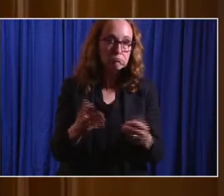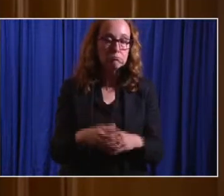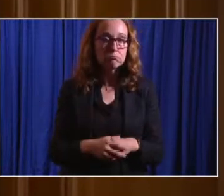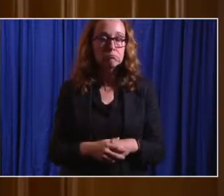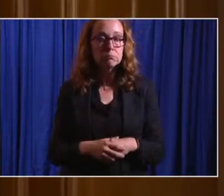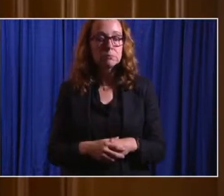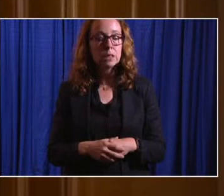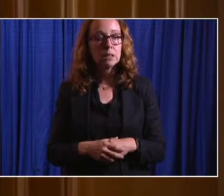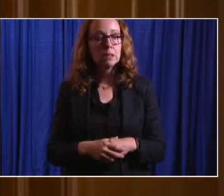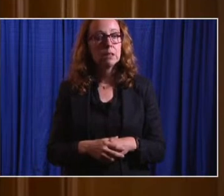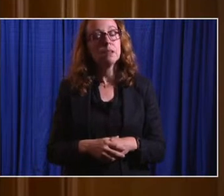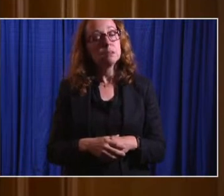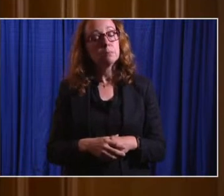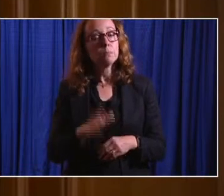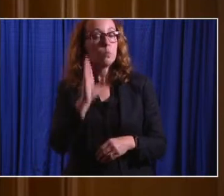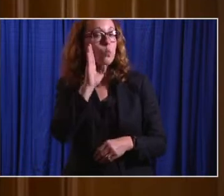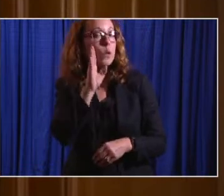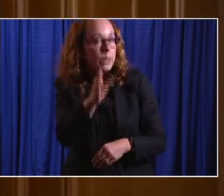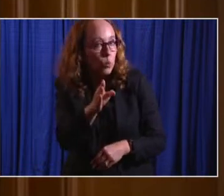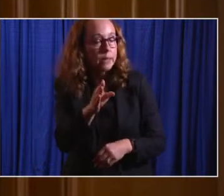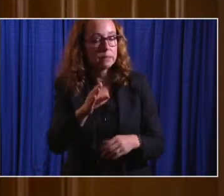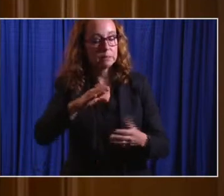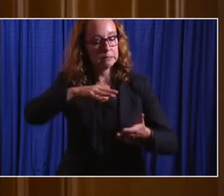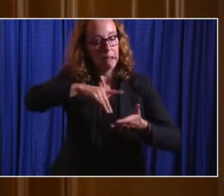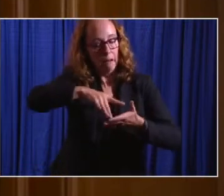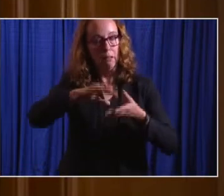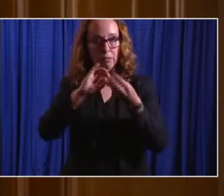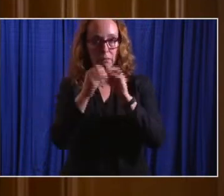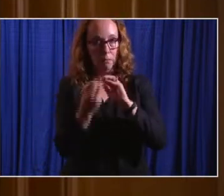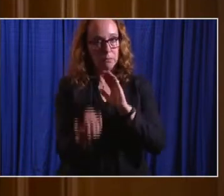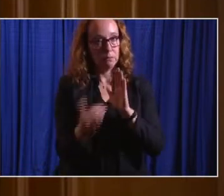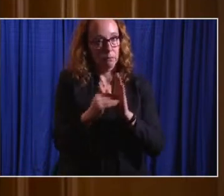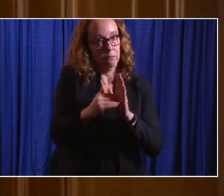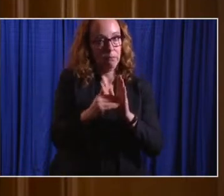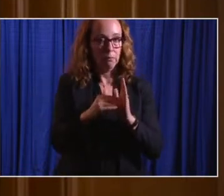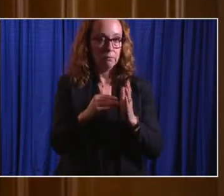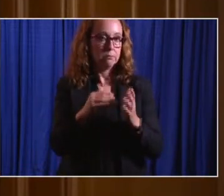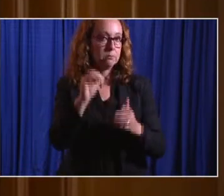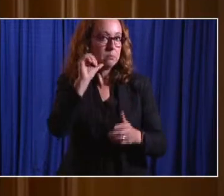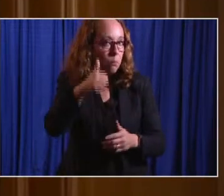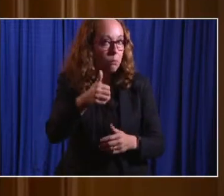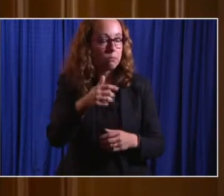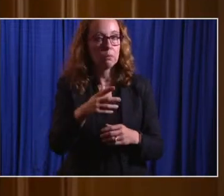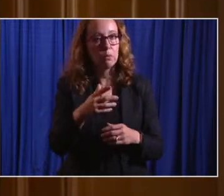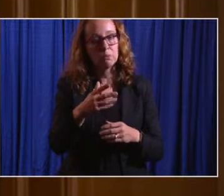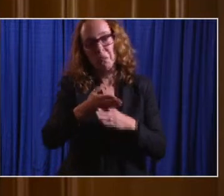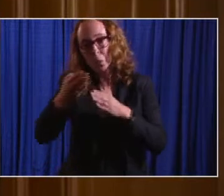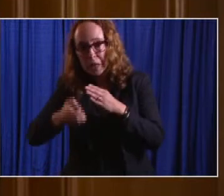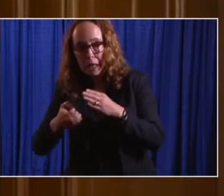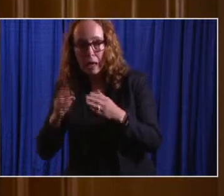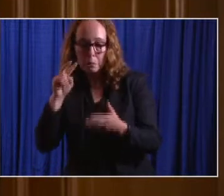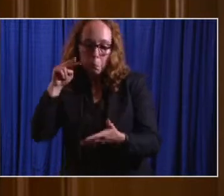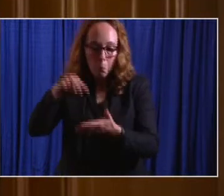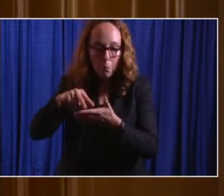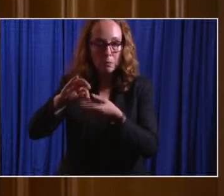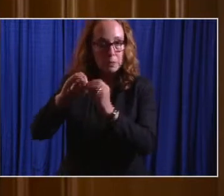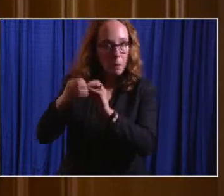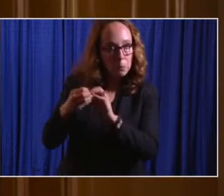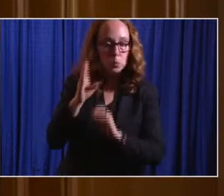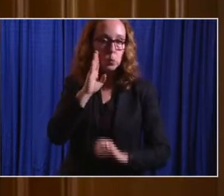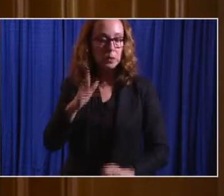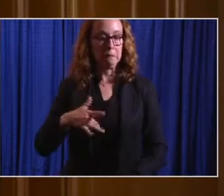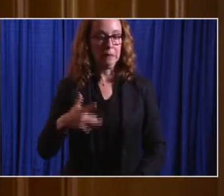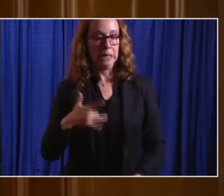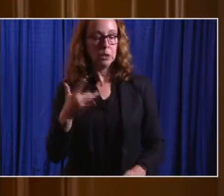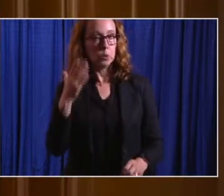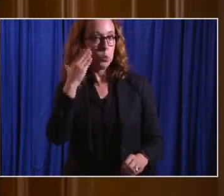know, we'll look at these numbers once we get away from the weekend. The next couple of days, you know, will give us, I think, a better feeling of